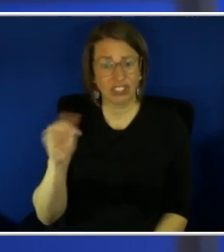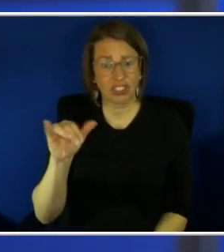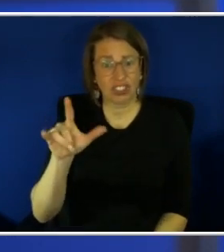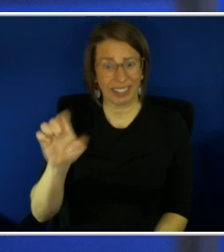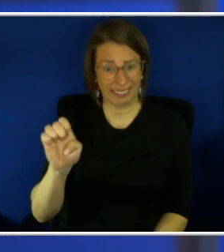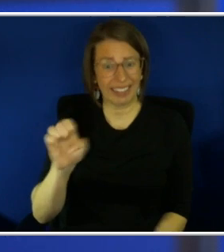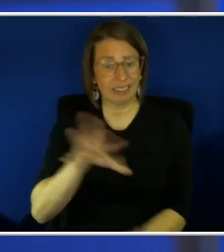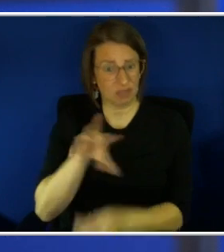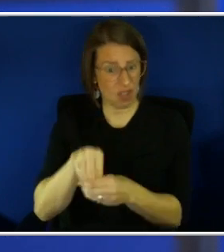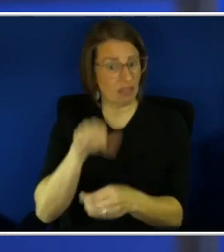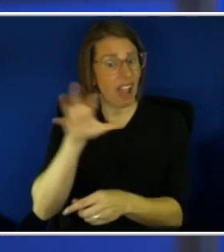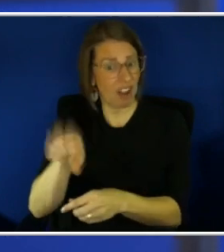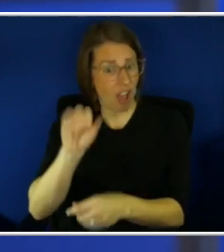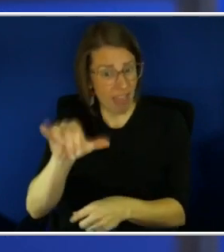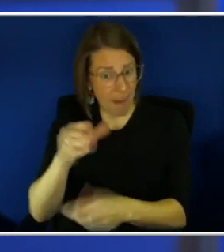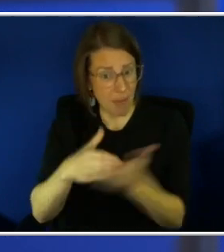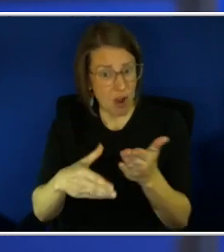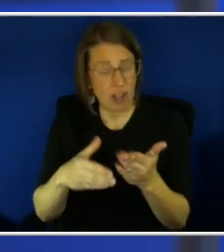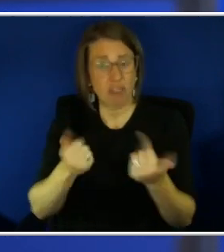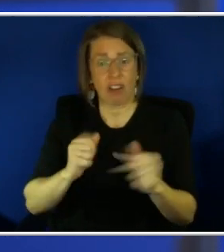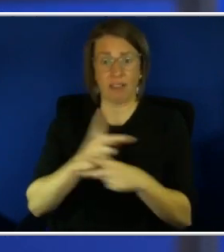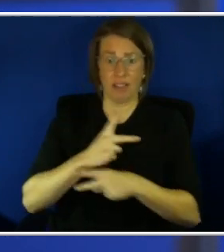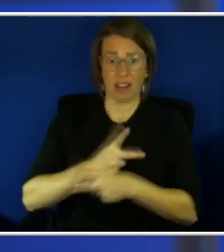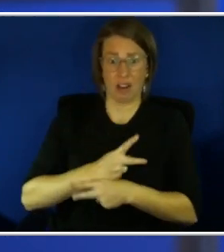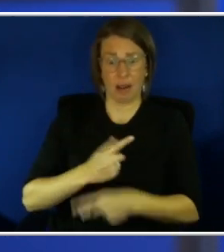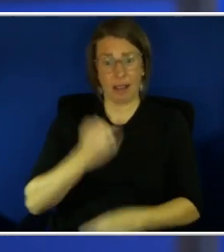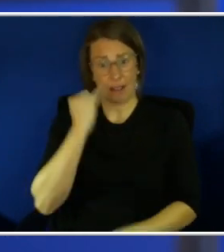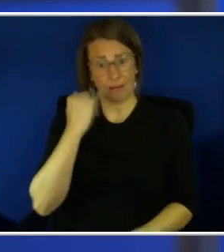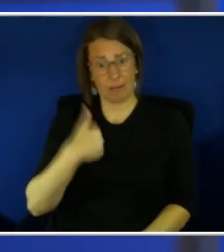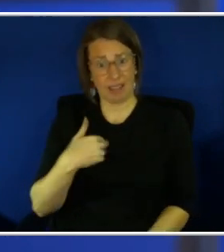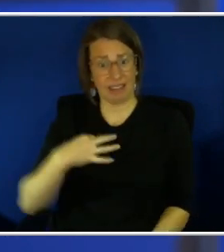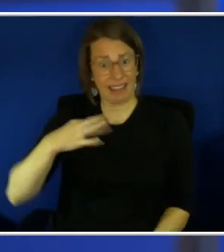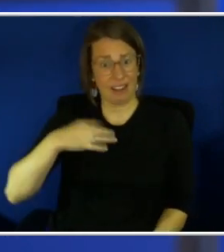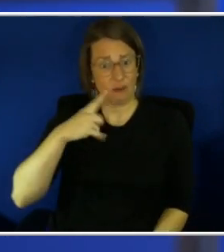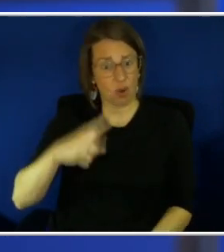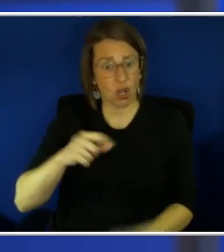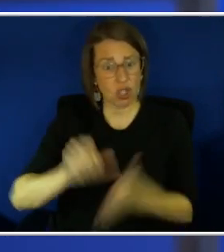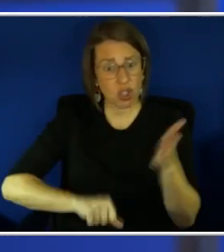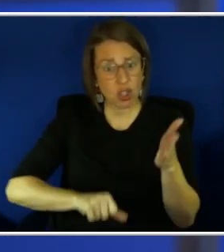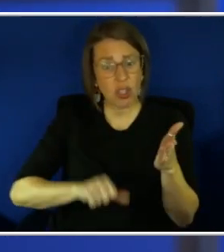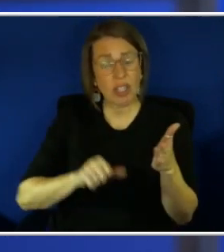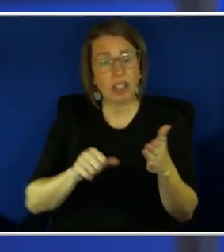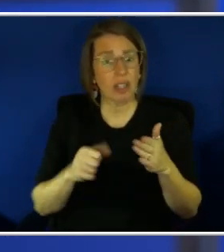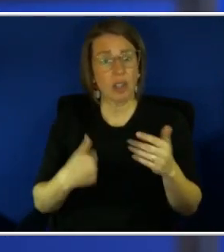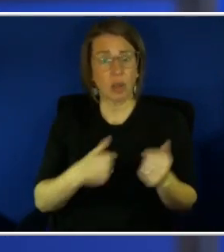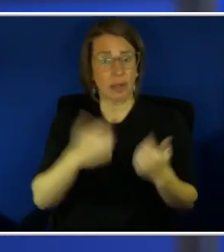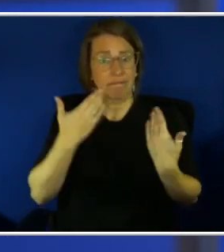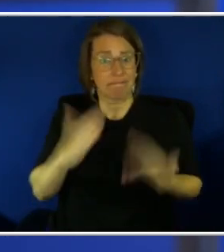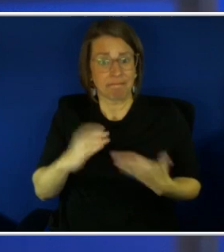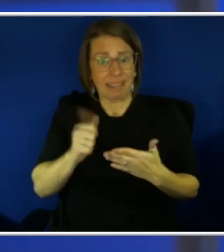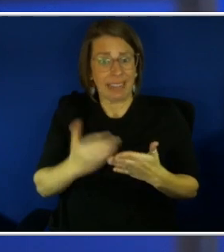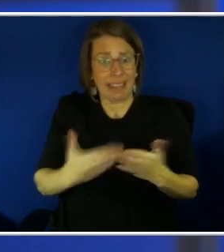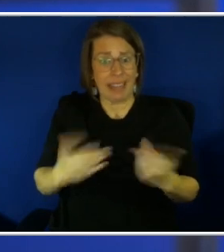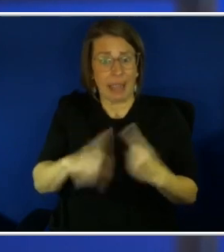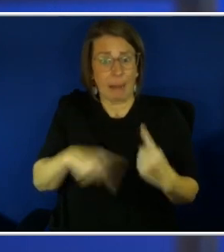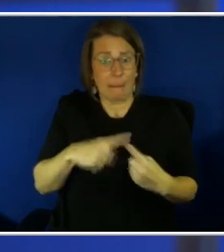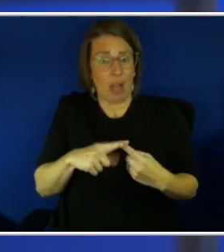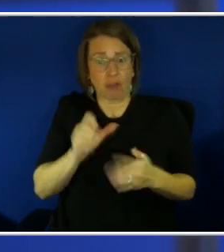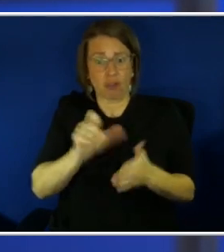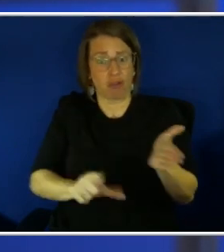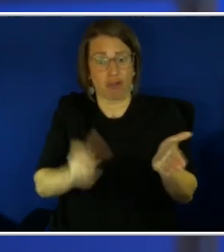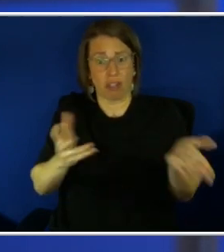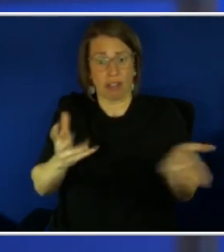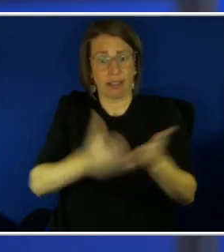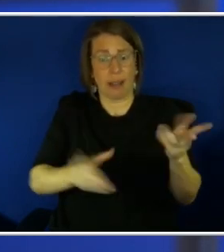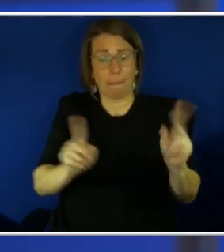and they were trying to figure out whether I would be a candidate for the surgery. And we didn't know anything about the surgery. Some people were telling